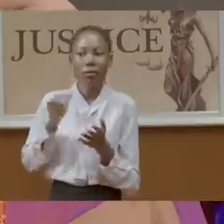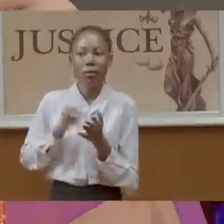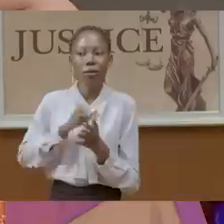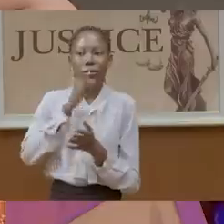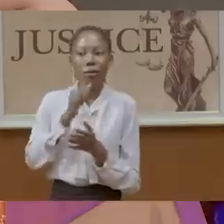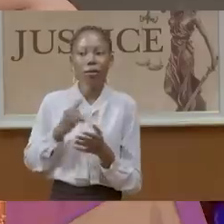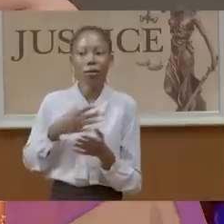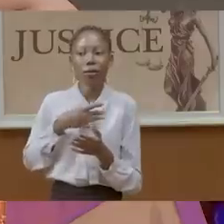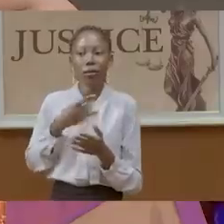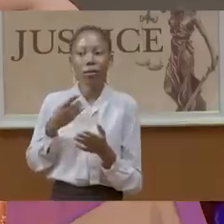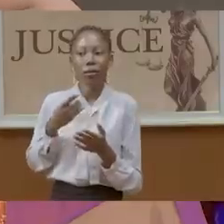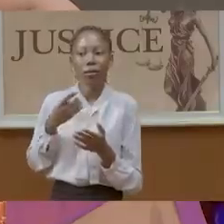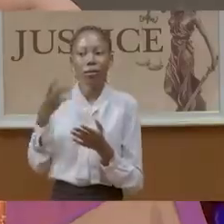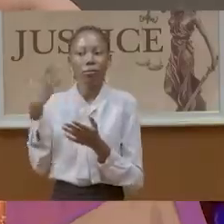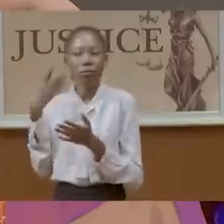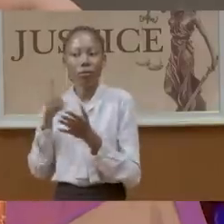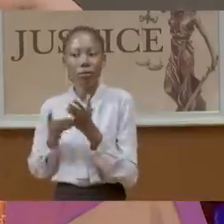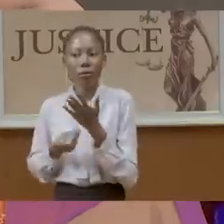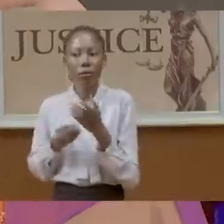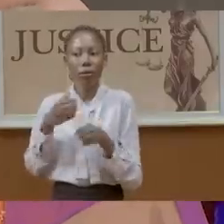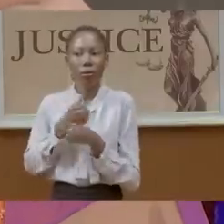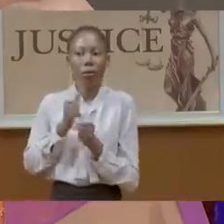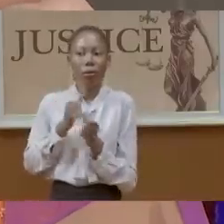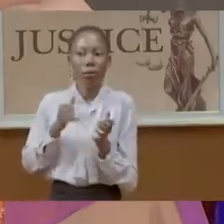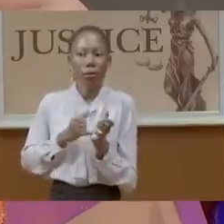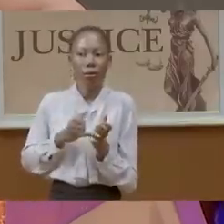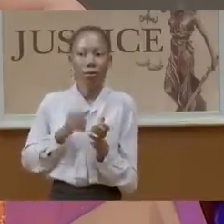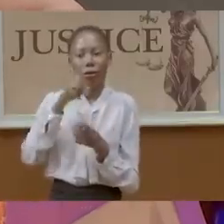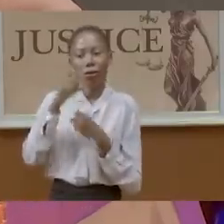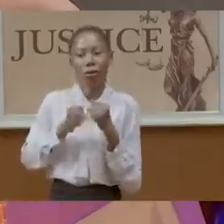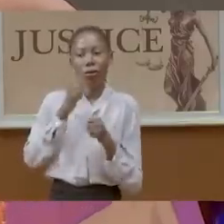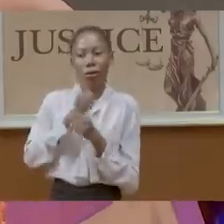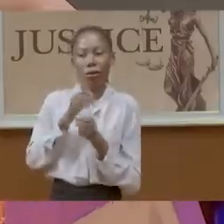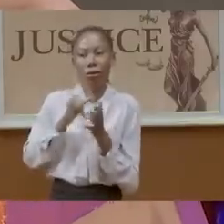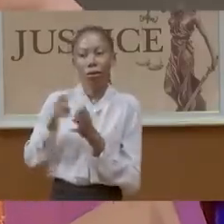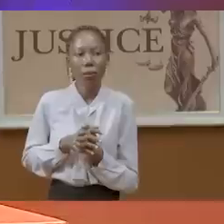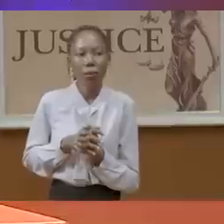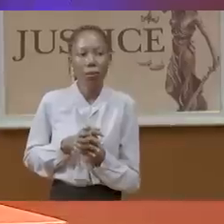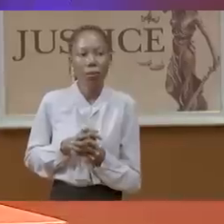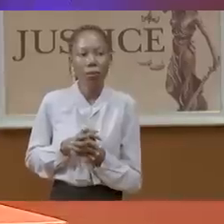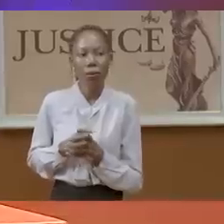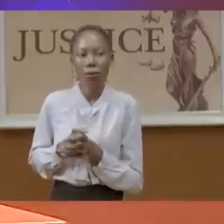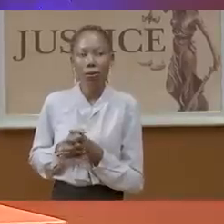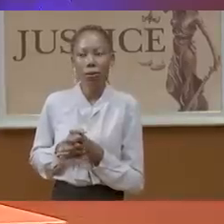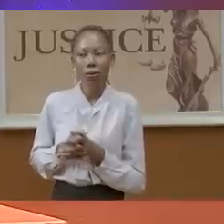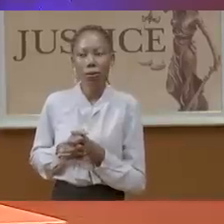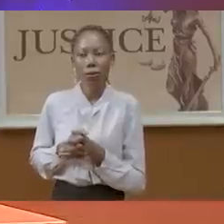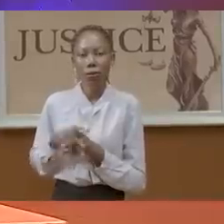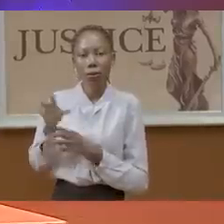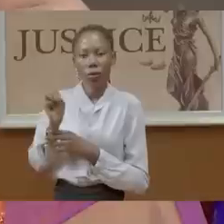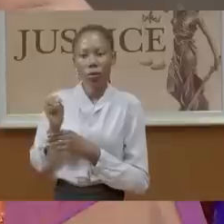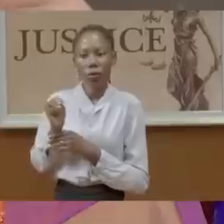recent December, made it a year. He absconded with another woman. Okay.